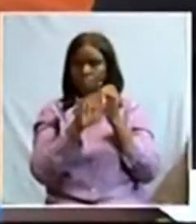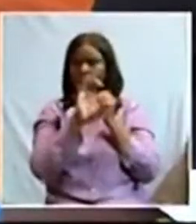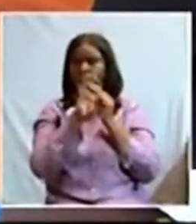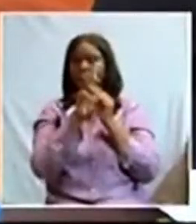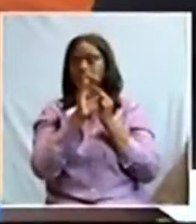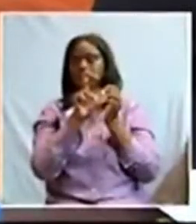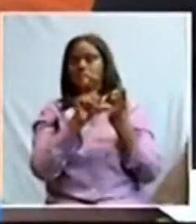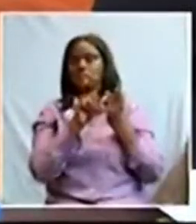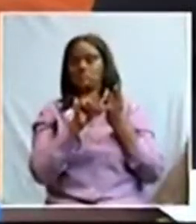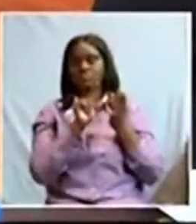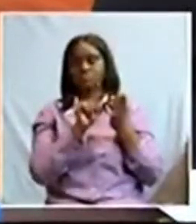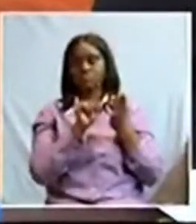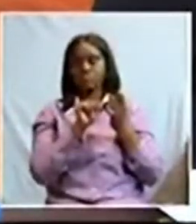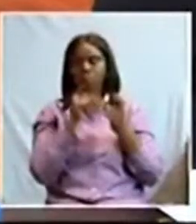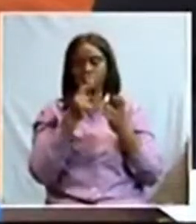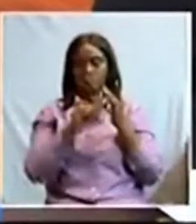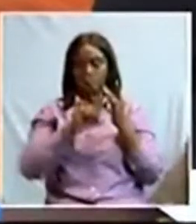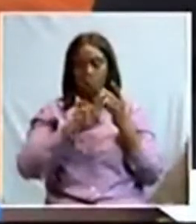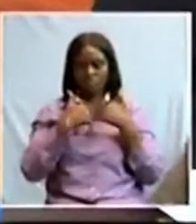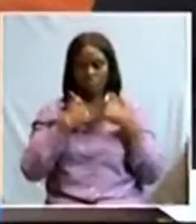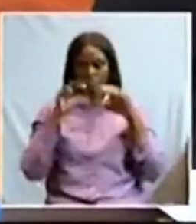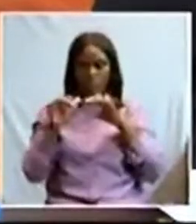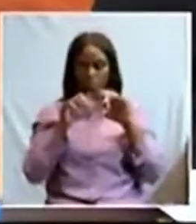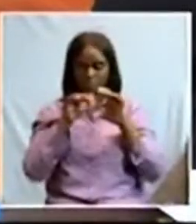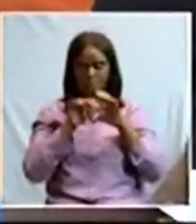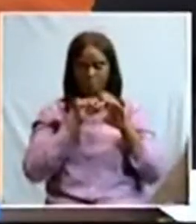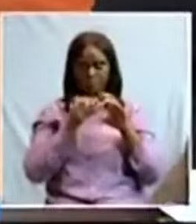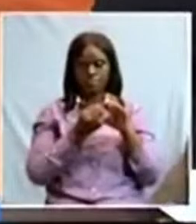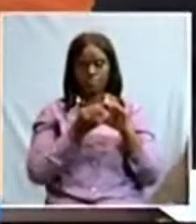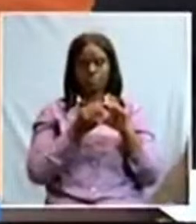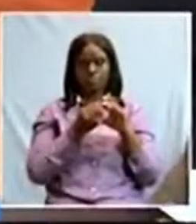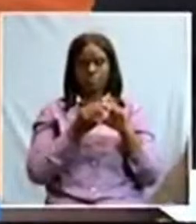loans. What we have done in our